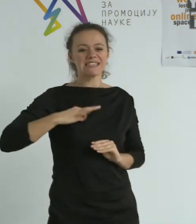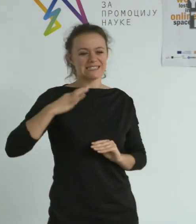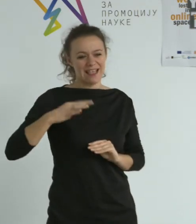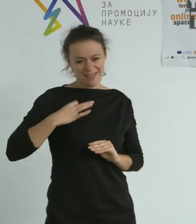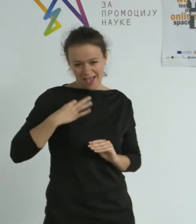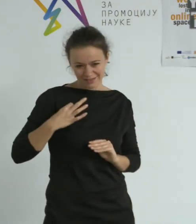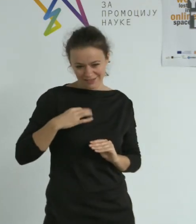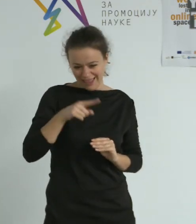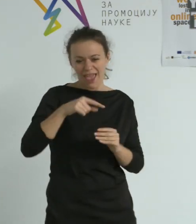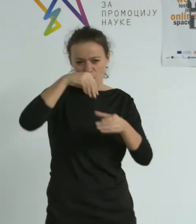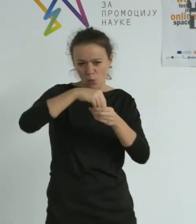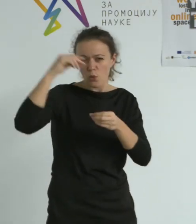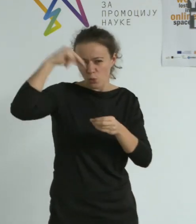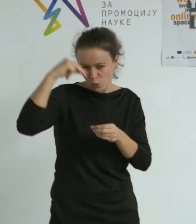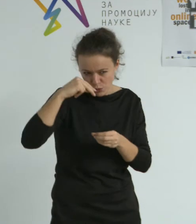in course.